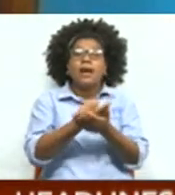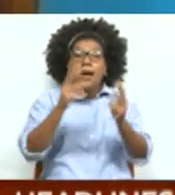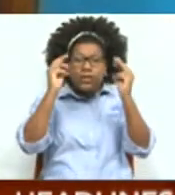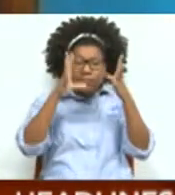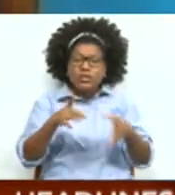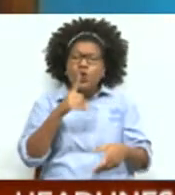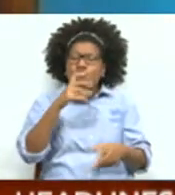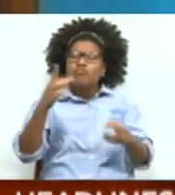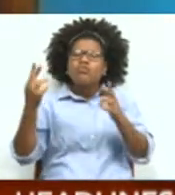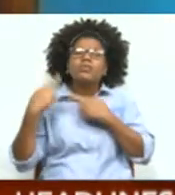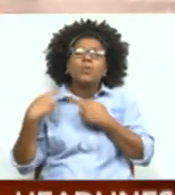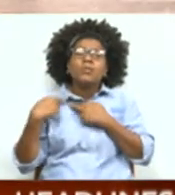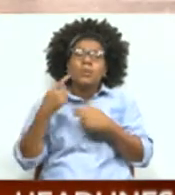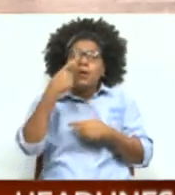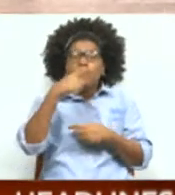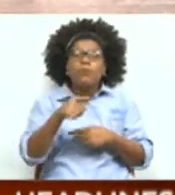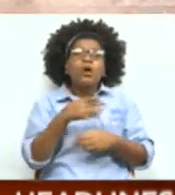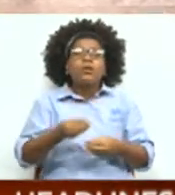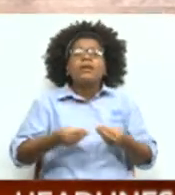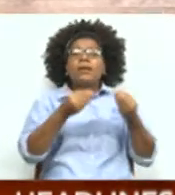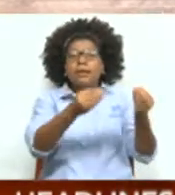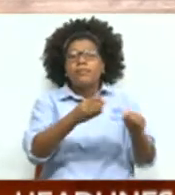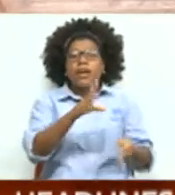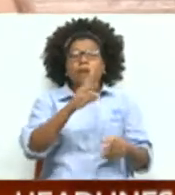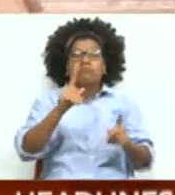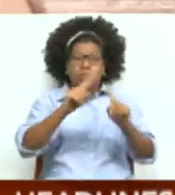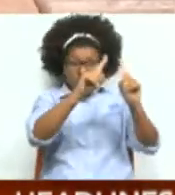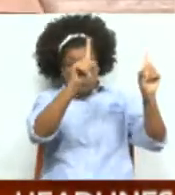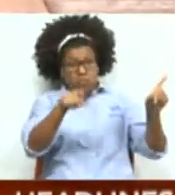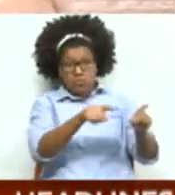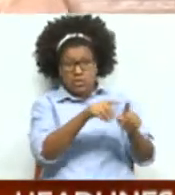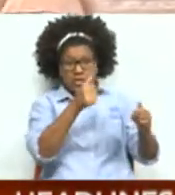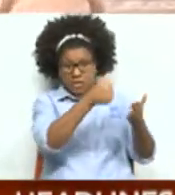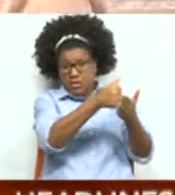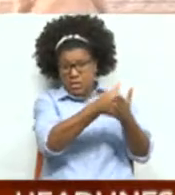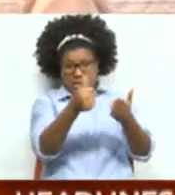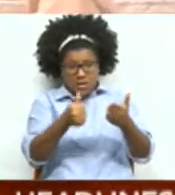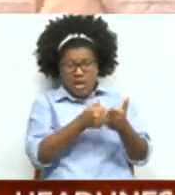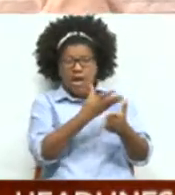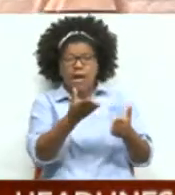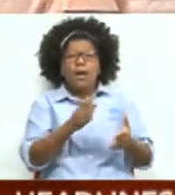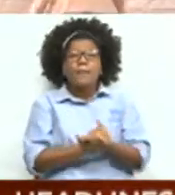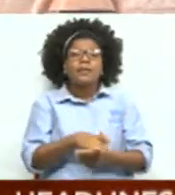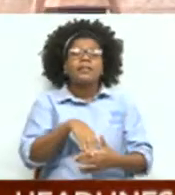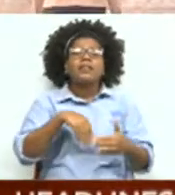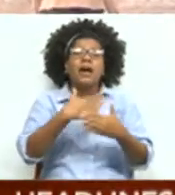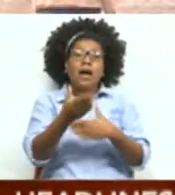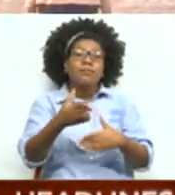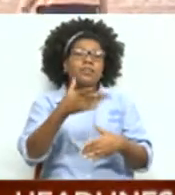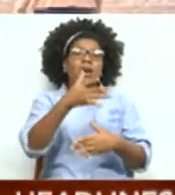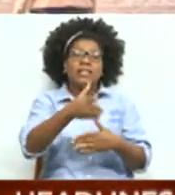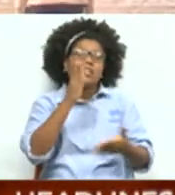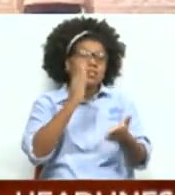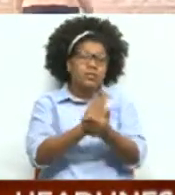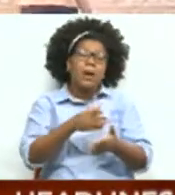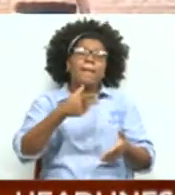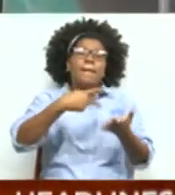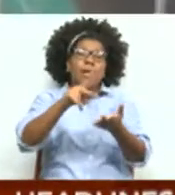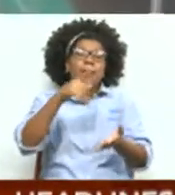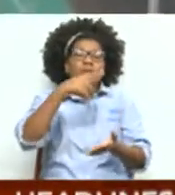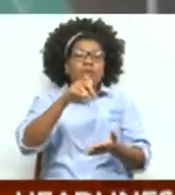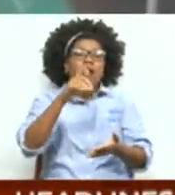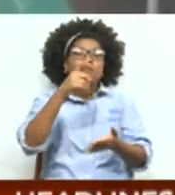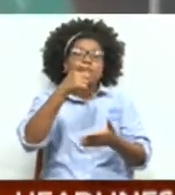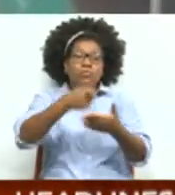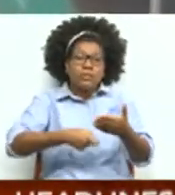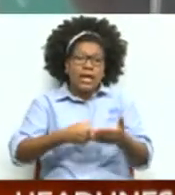the door of Board and Inland Revenue buildings after the suspension of payments for property tax on March 14th, following